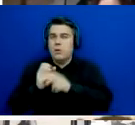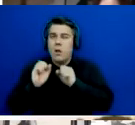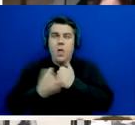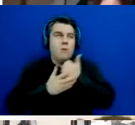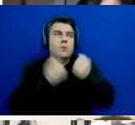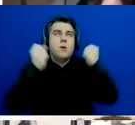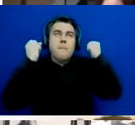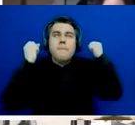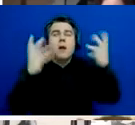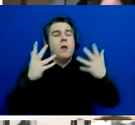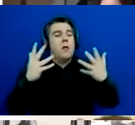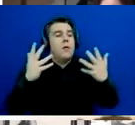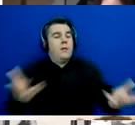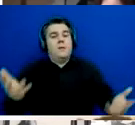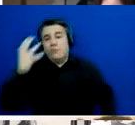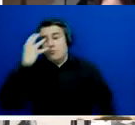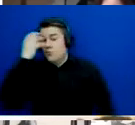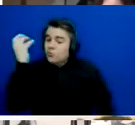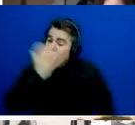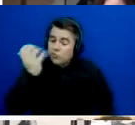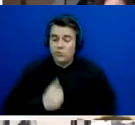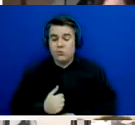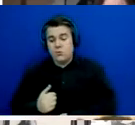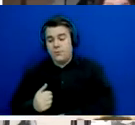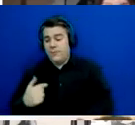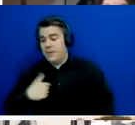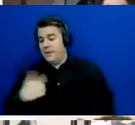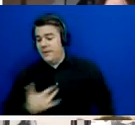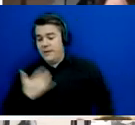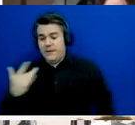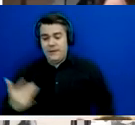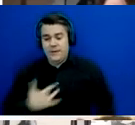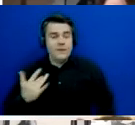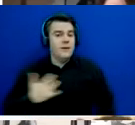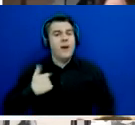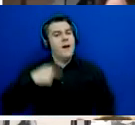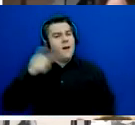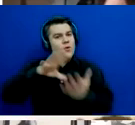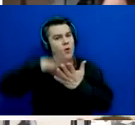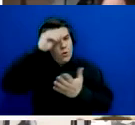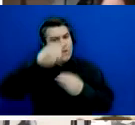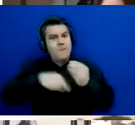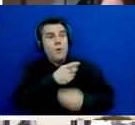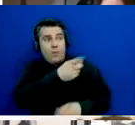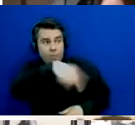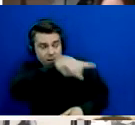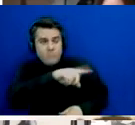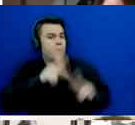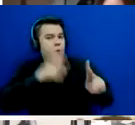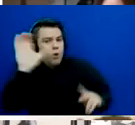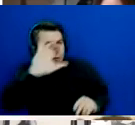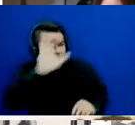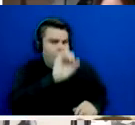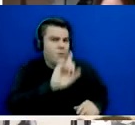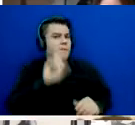It's mind-blowing. And I just feel like I have to learn about them or about what people are looking for to be able to help